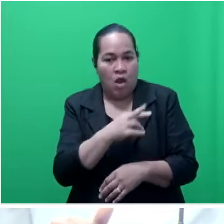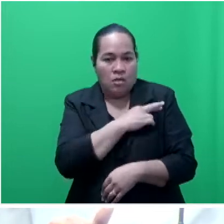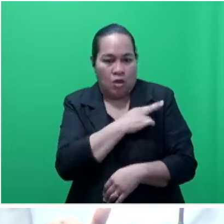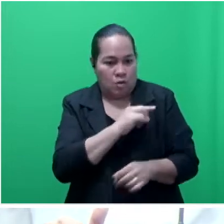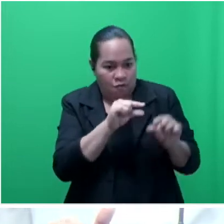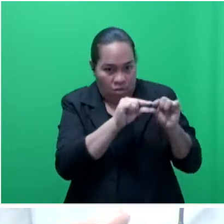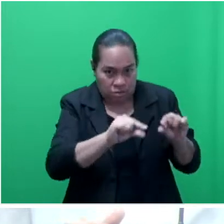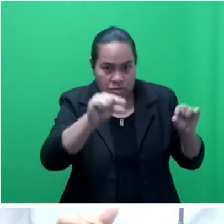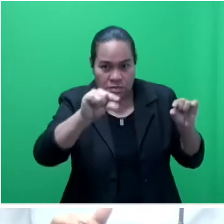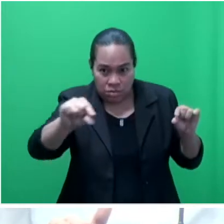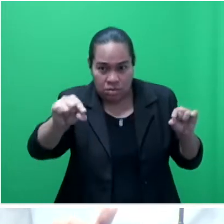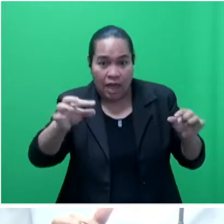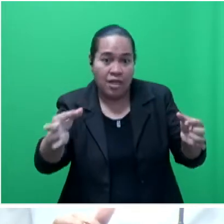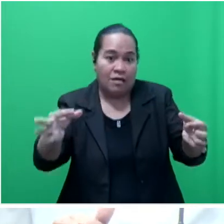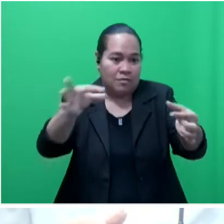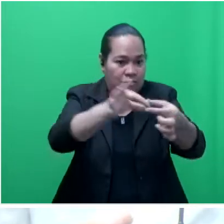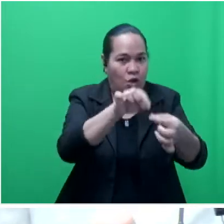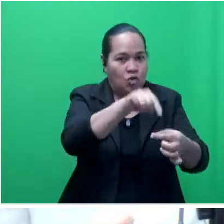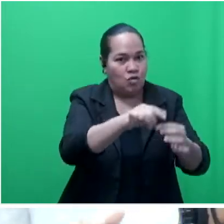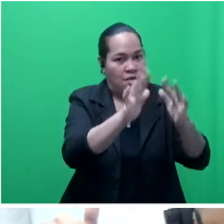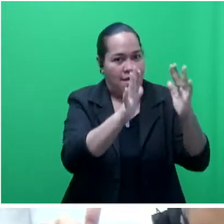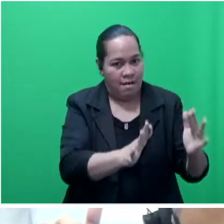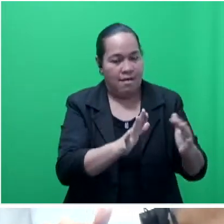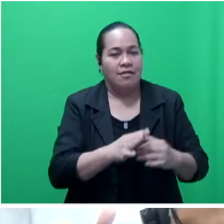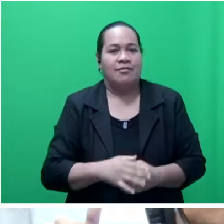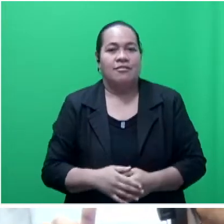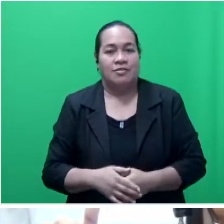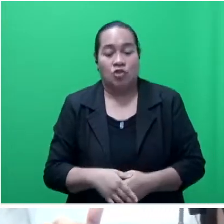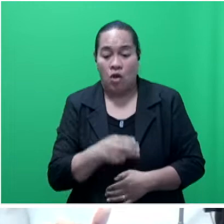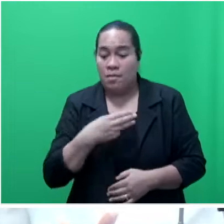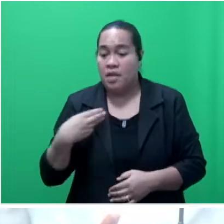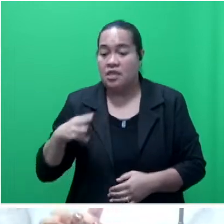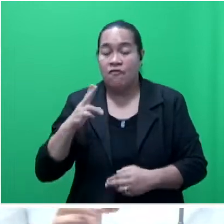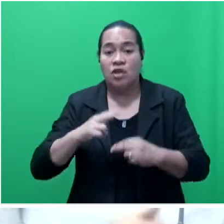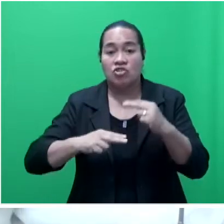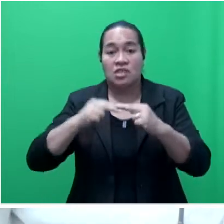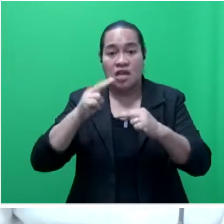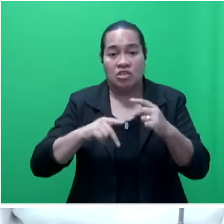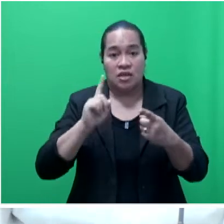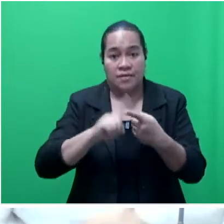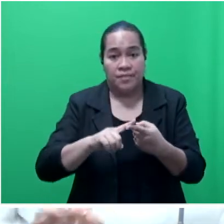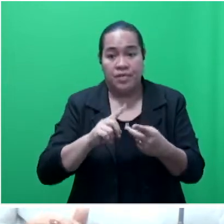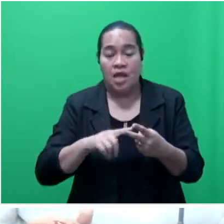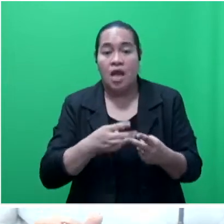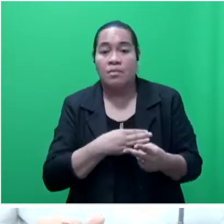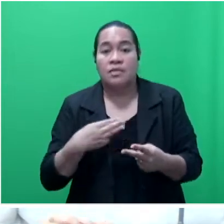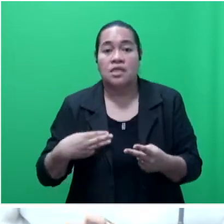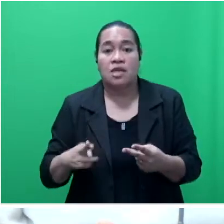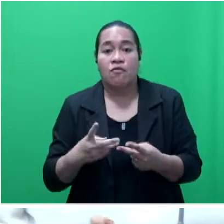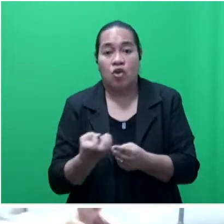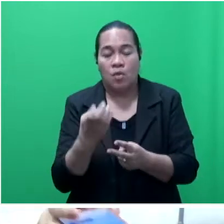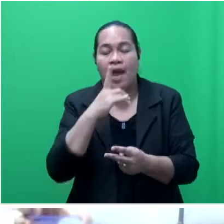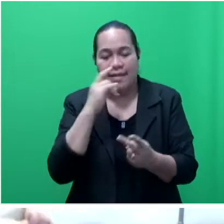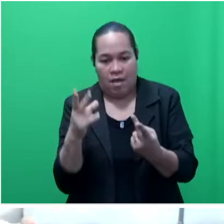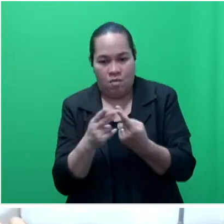extension and they'll also be responsible for the black wiring. So the Minister of Infrastructure, Minister of Economy, and other stakeholders can actually